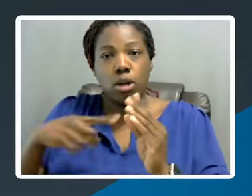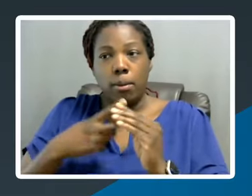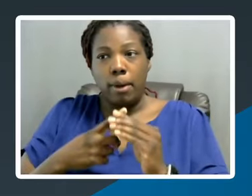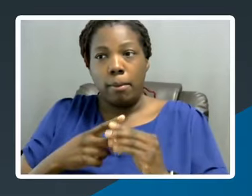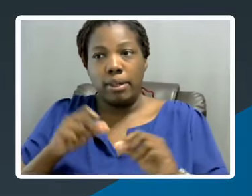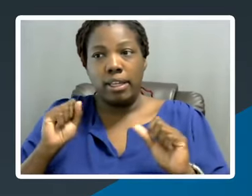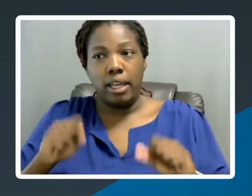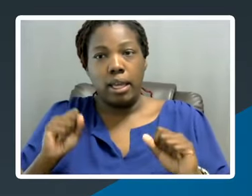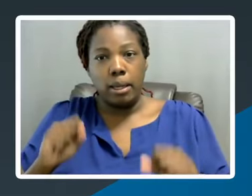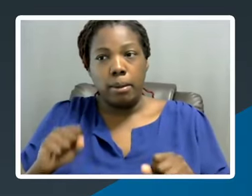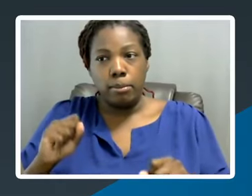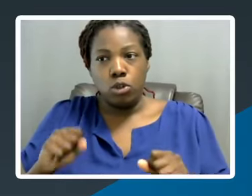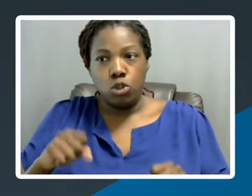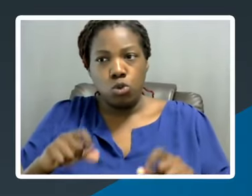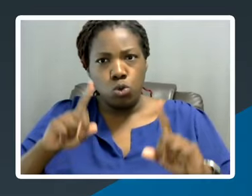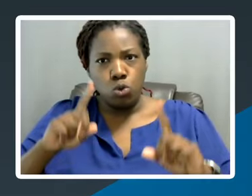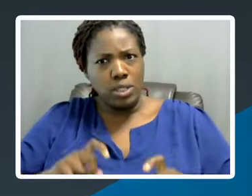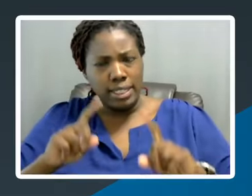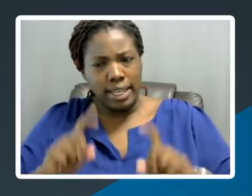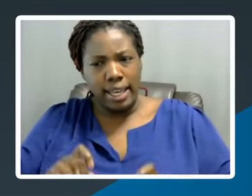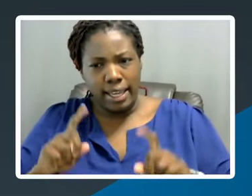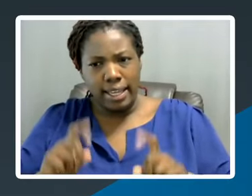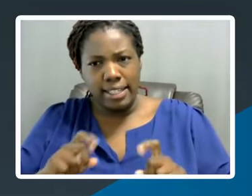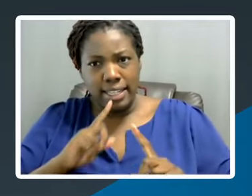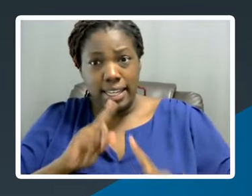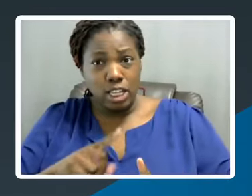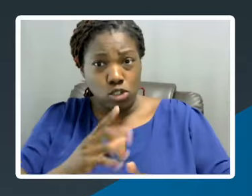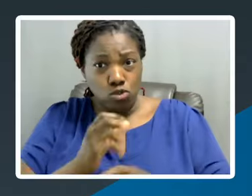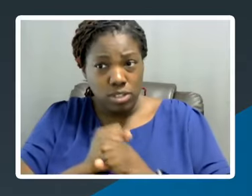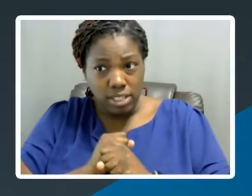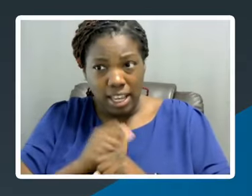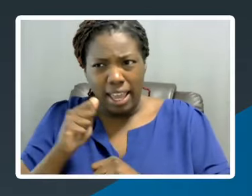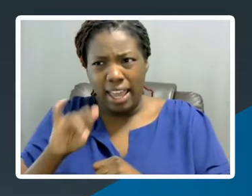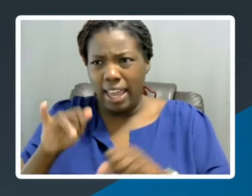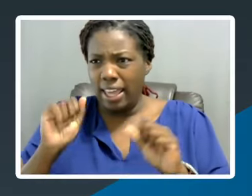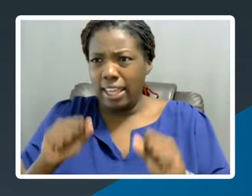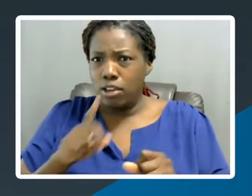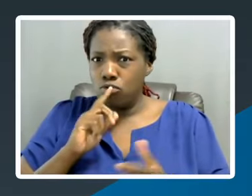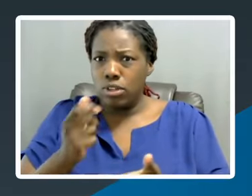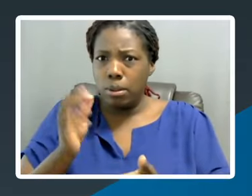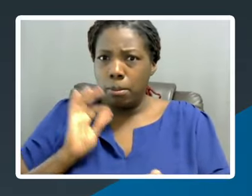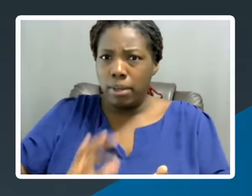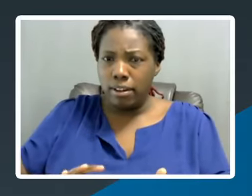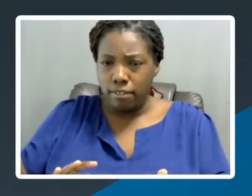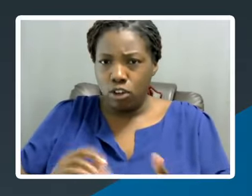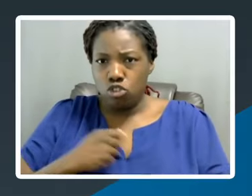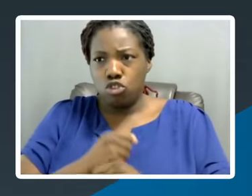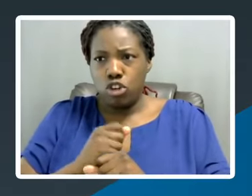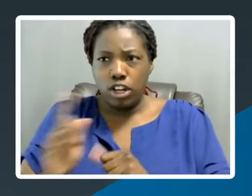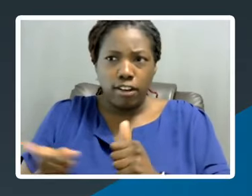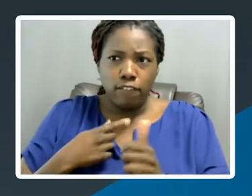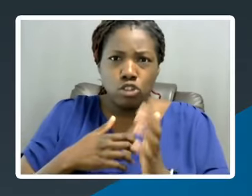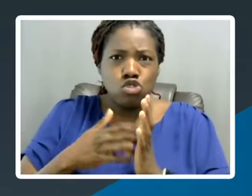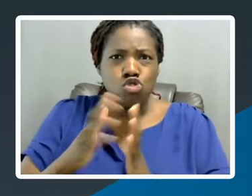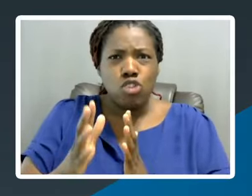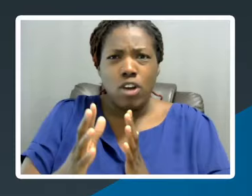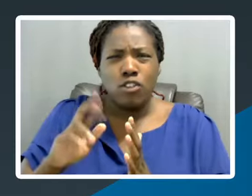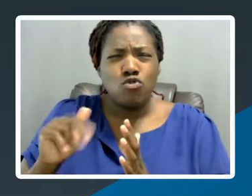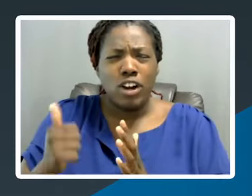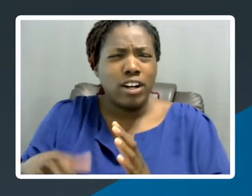pressure test, right? To test the answers that we're getting. AI can be so helpful in generating first drafts. I hardly do a first draft of anything